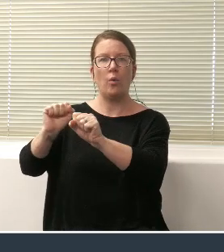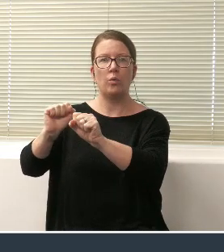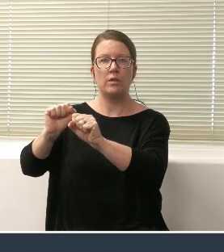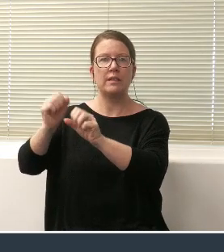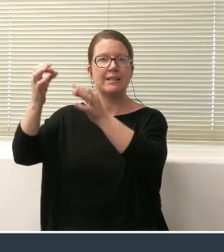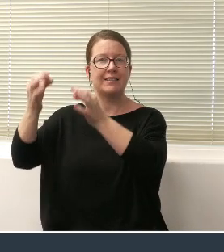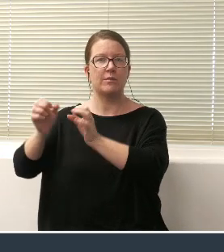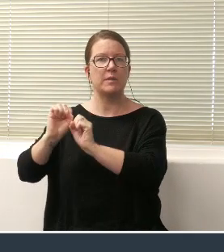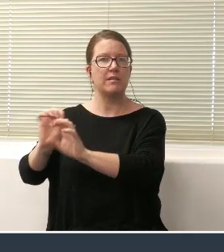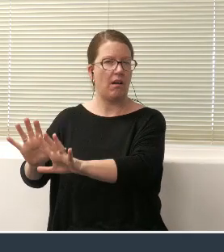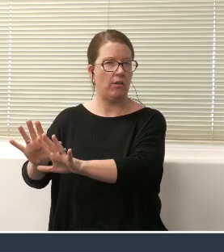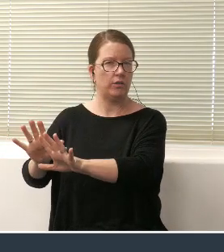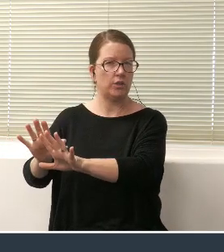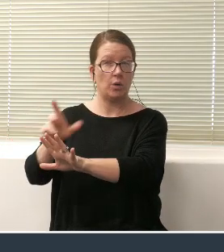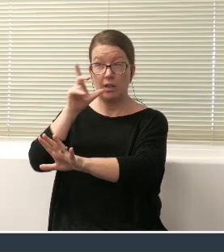those decisions?